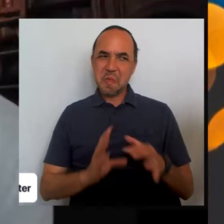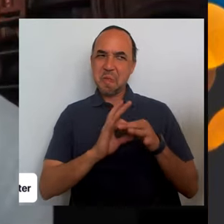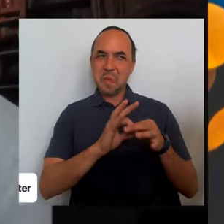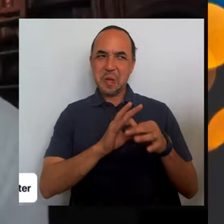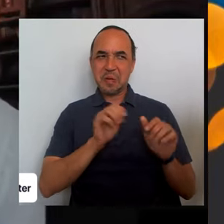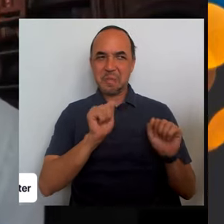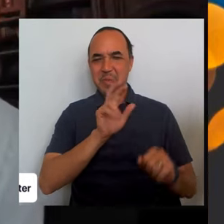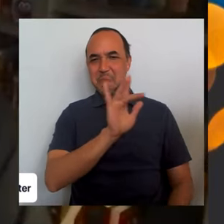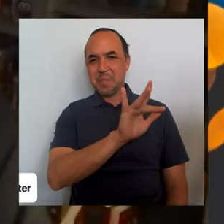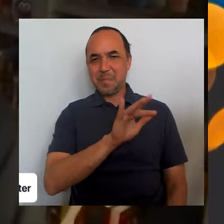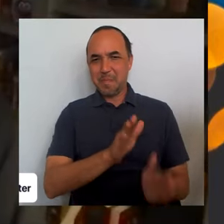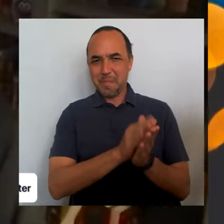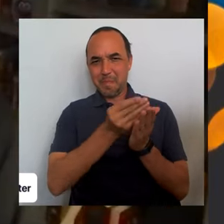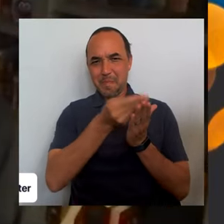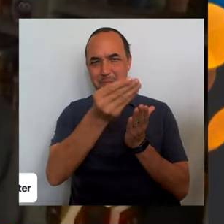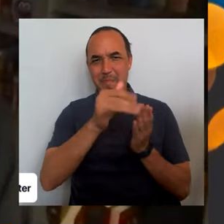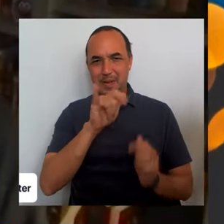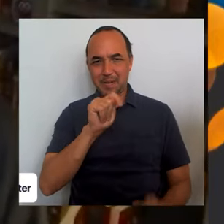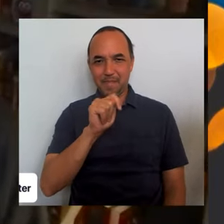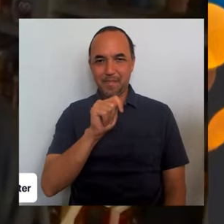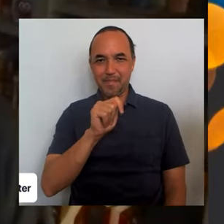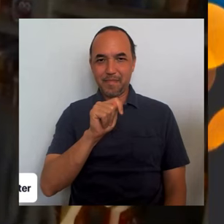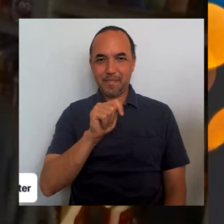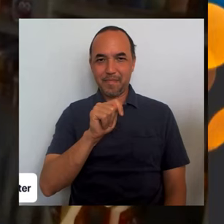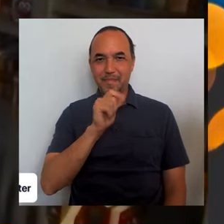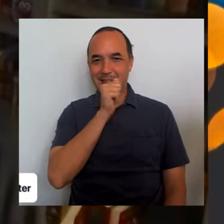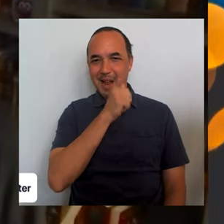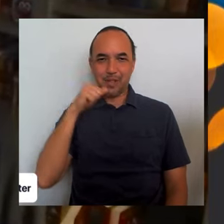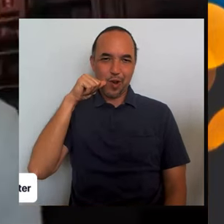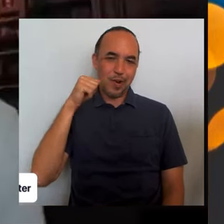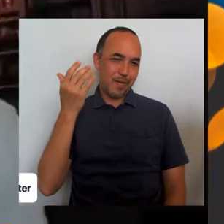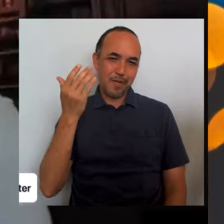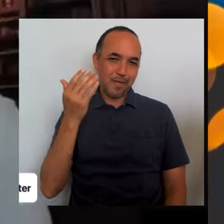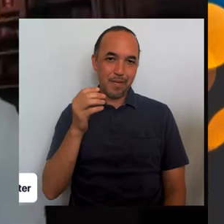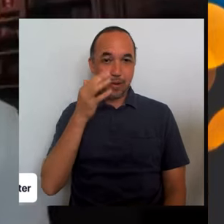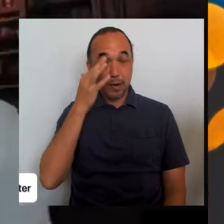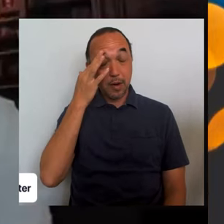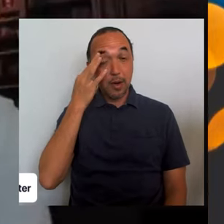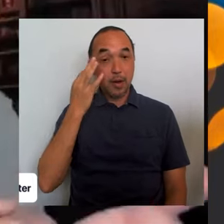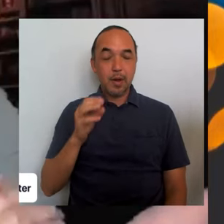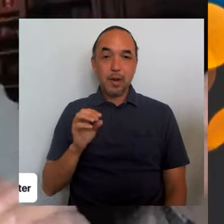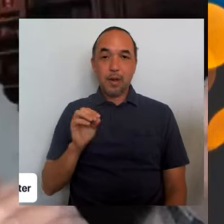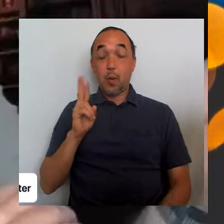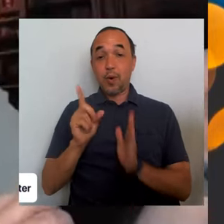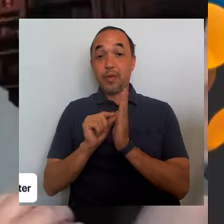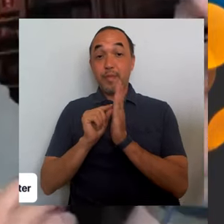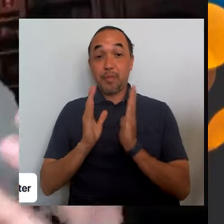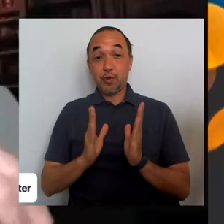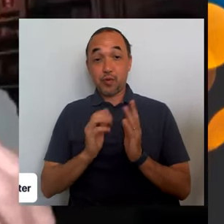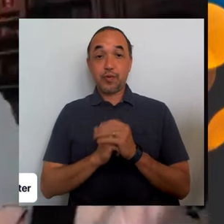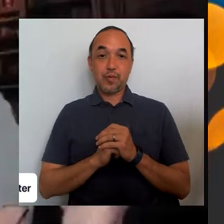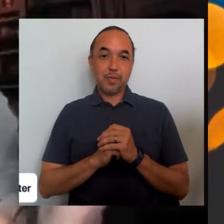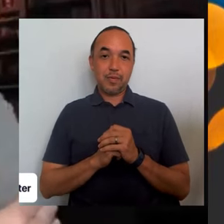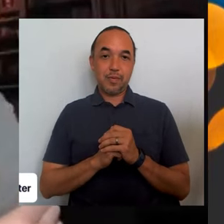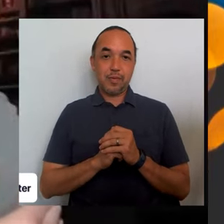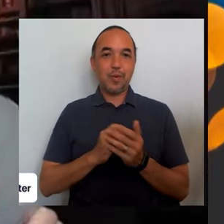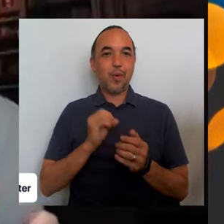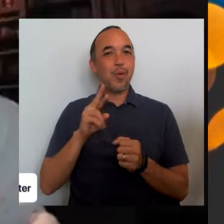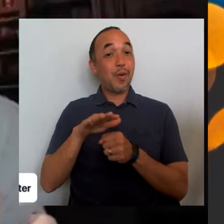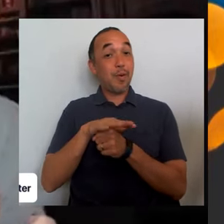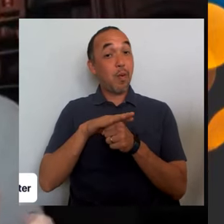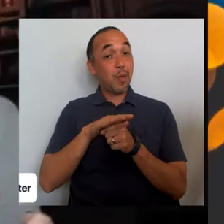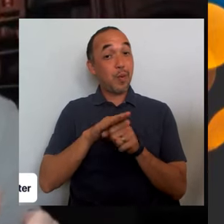it. You can get it on Amazon, on Simon & Schuster has a bunch of links as well. Or as Steve and I probably prefer, a local bookstore